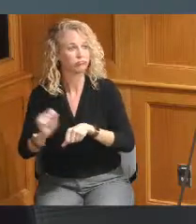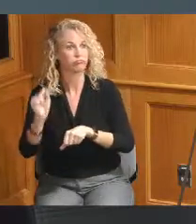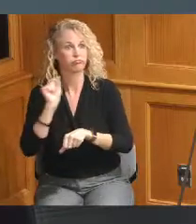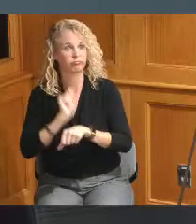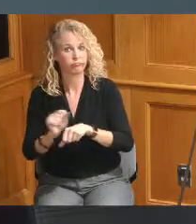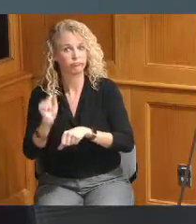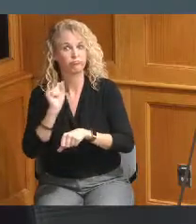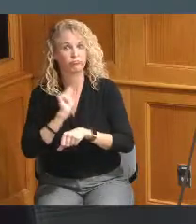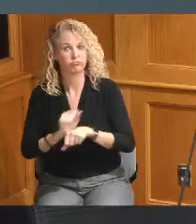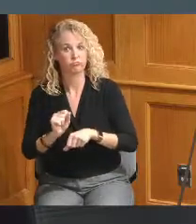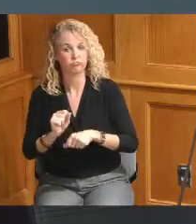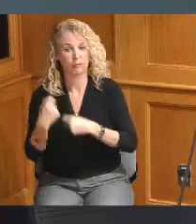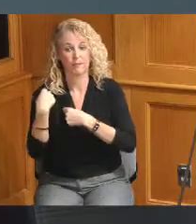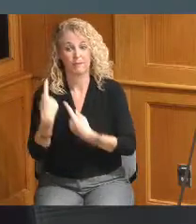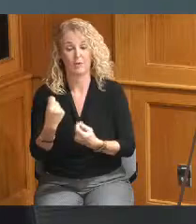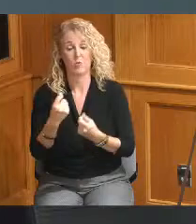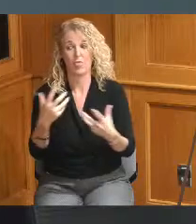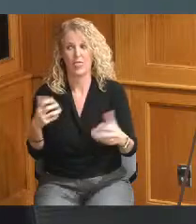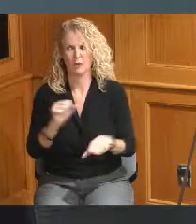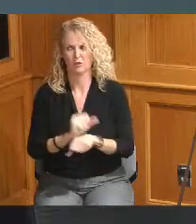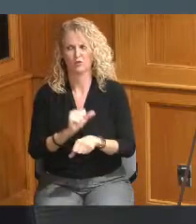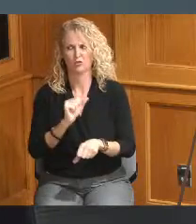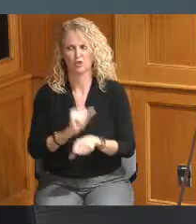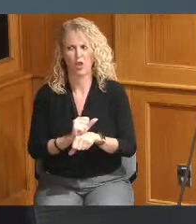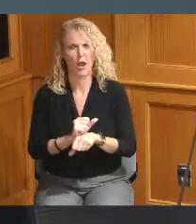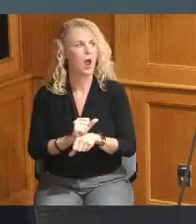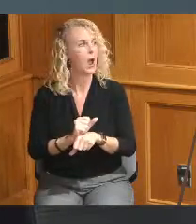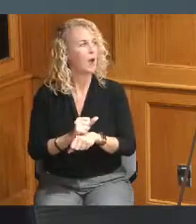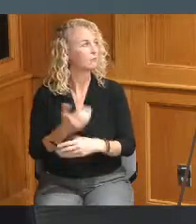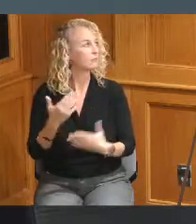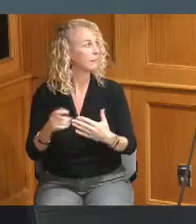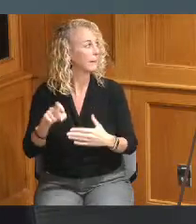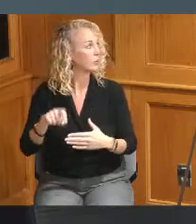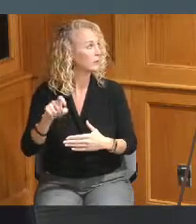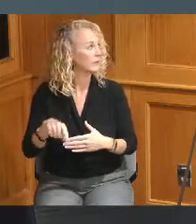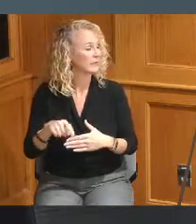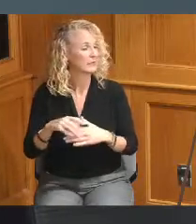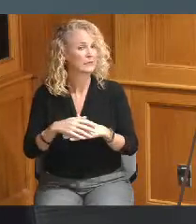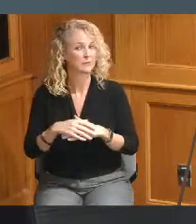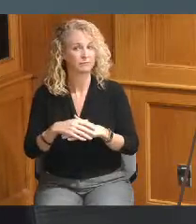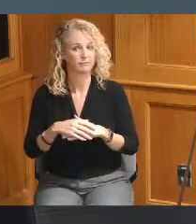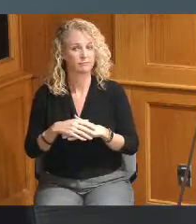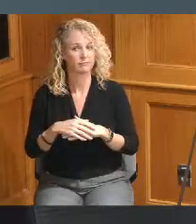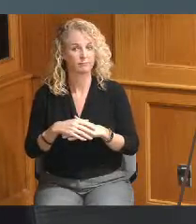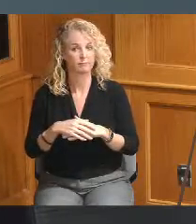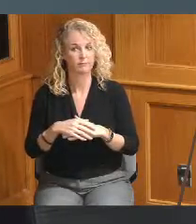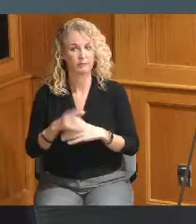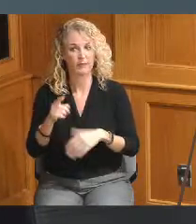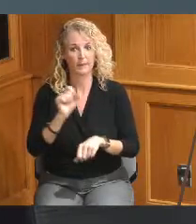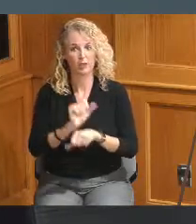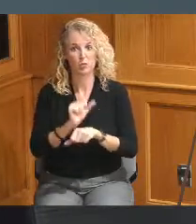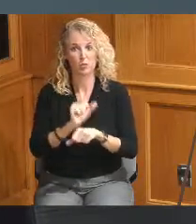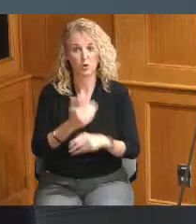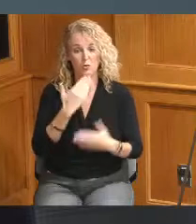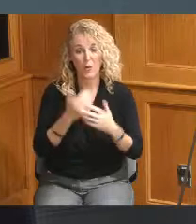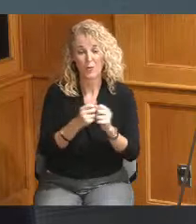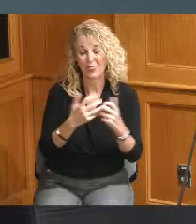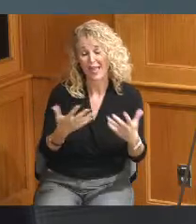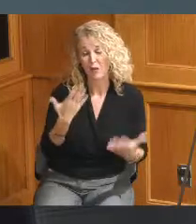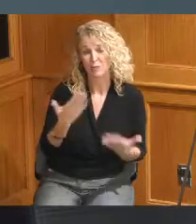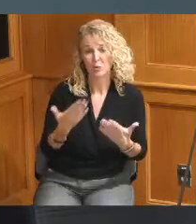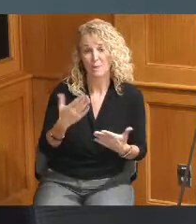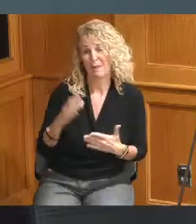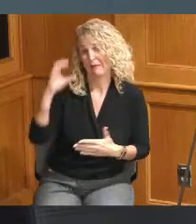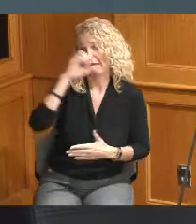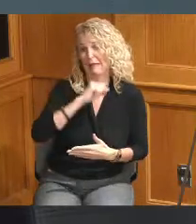while without the positions that you may need, but you've been working well without them, and maybe that estimate could